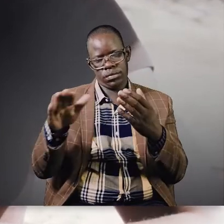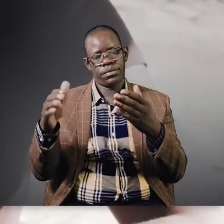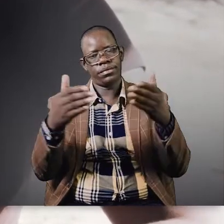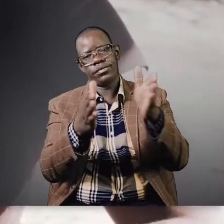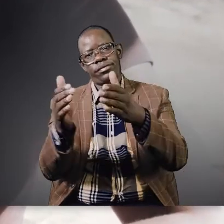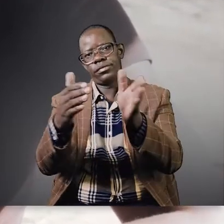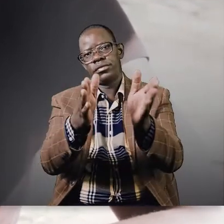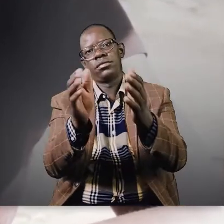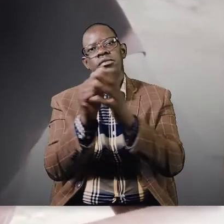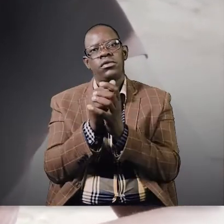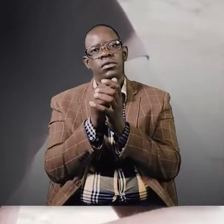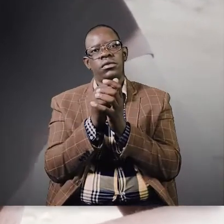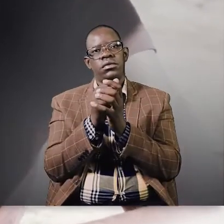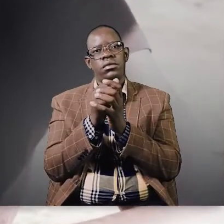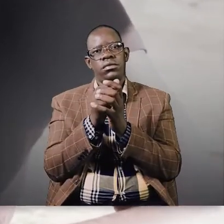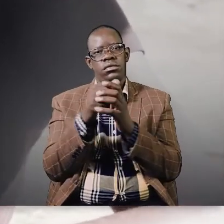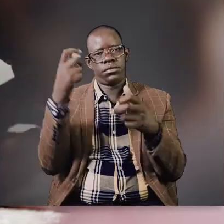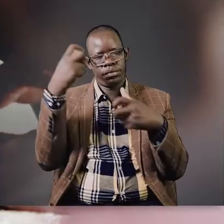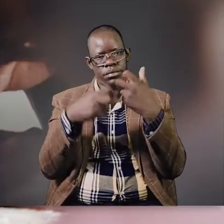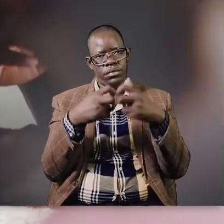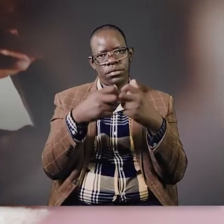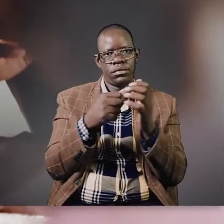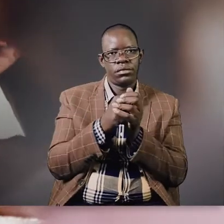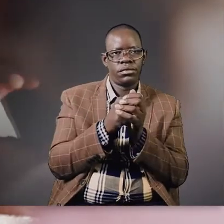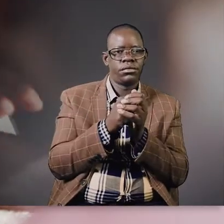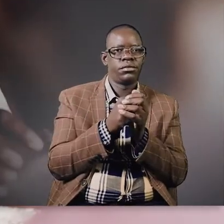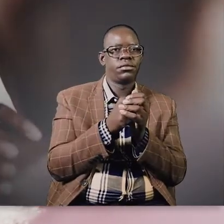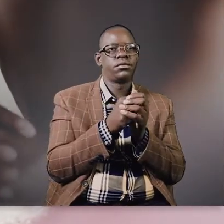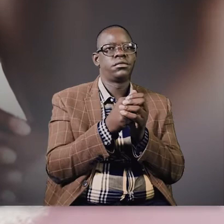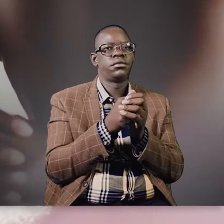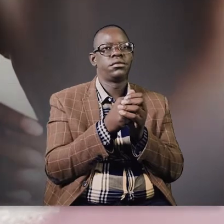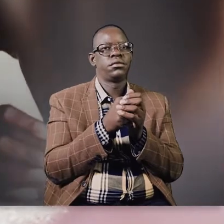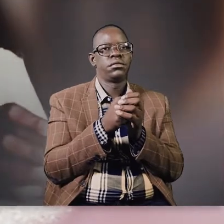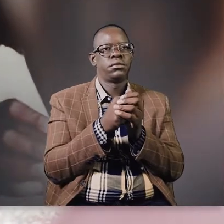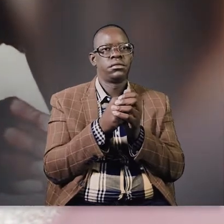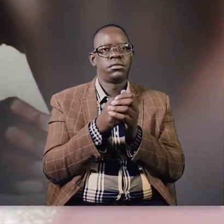our dams. And it can also cause severe pollutions to our oceans of the world.